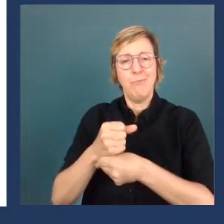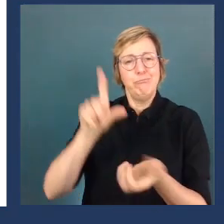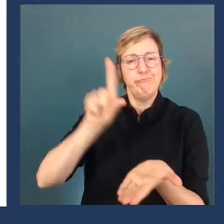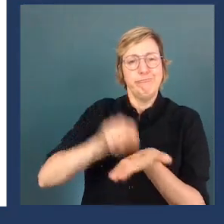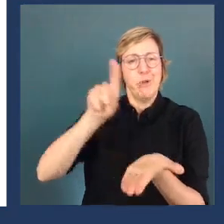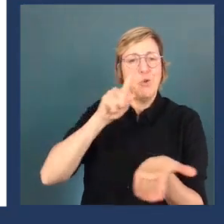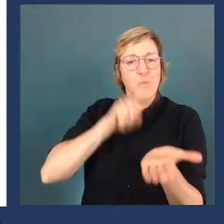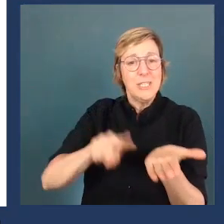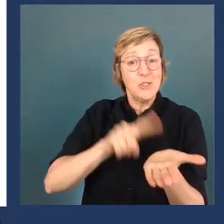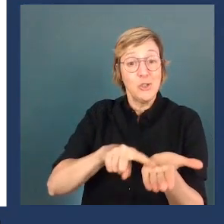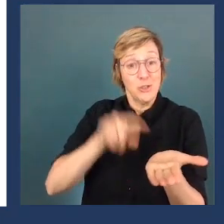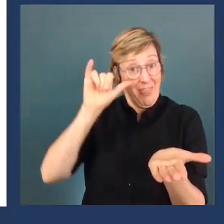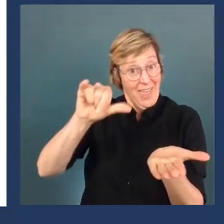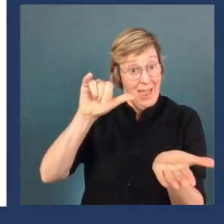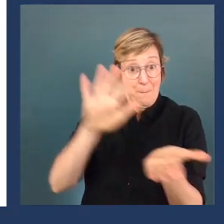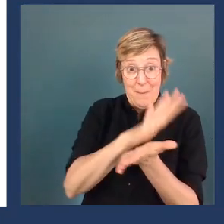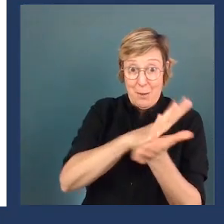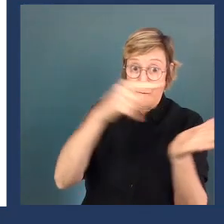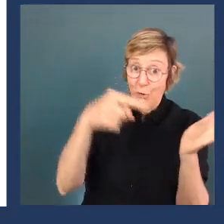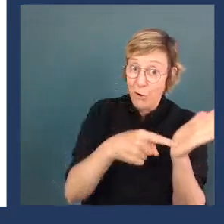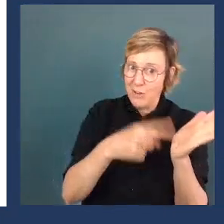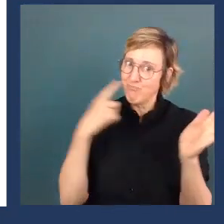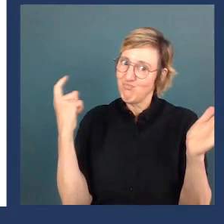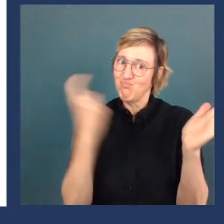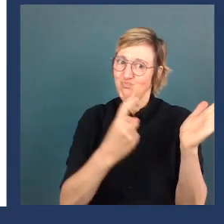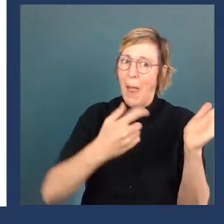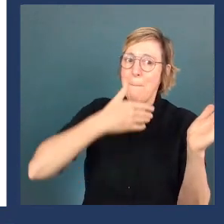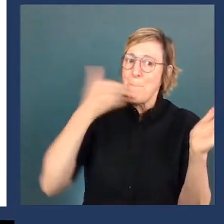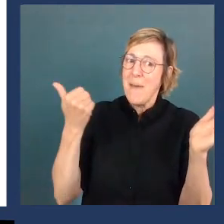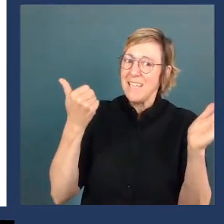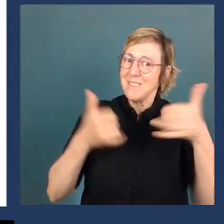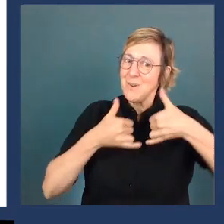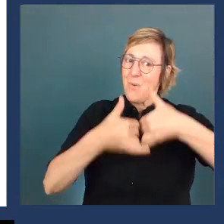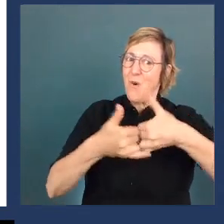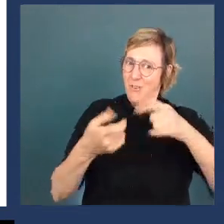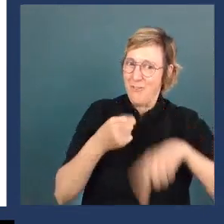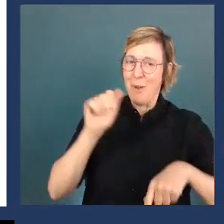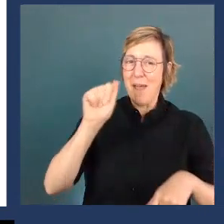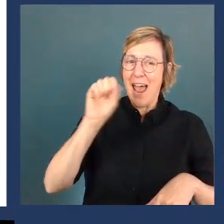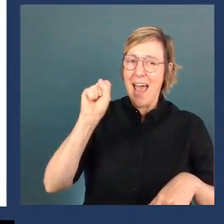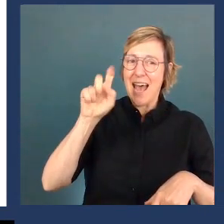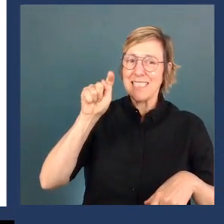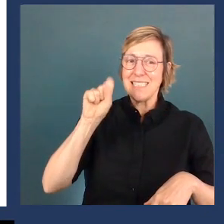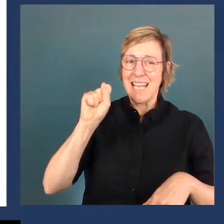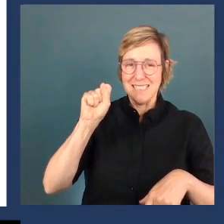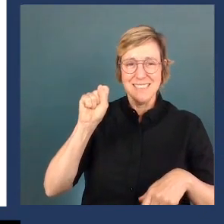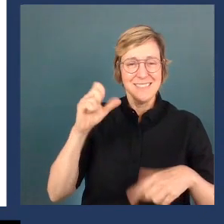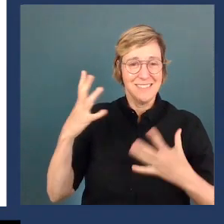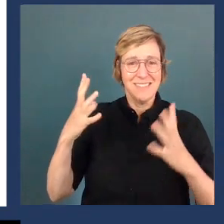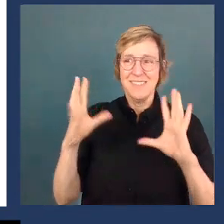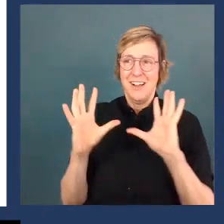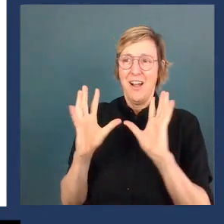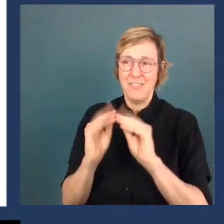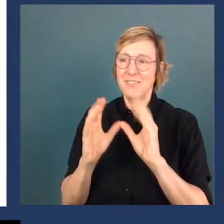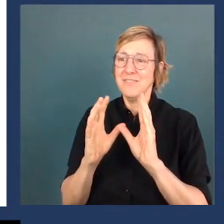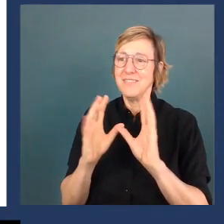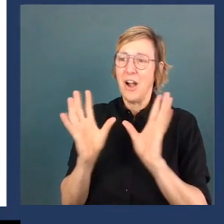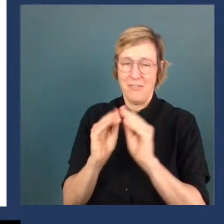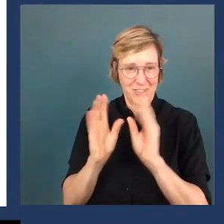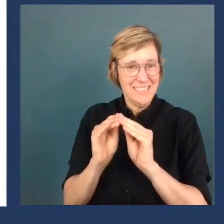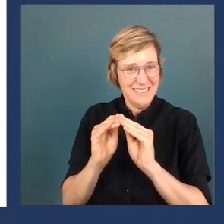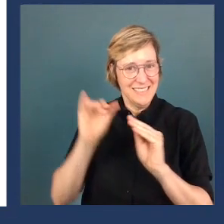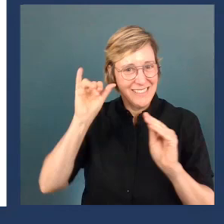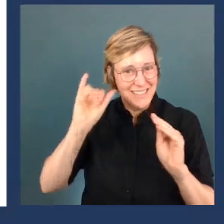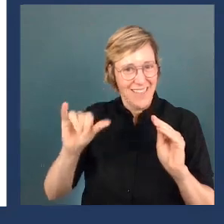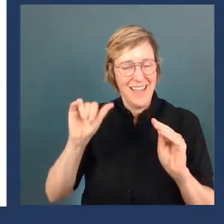work received the Best Paper Award at the Assets Conference back in the fall. Leadership and involvement from the deaf community in